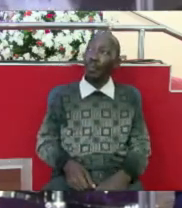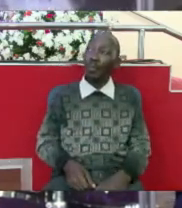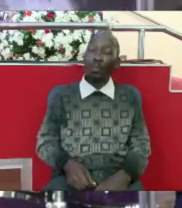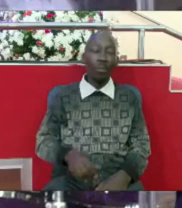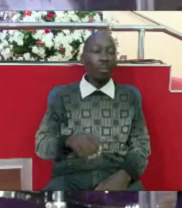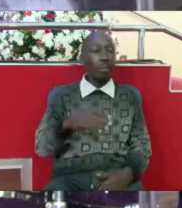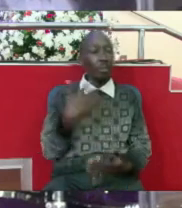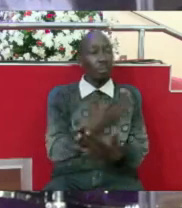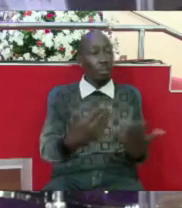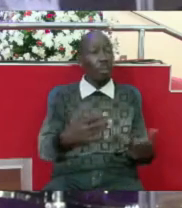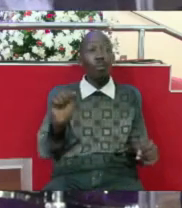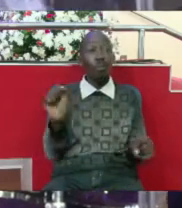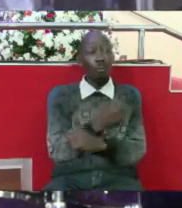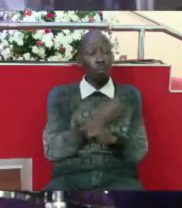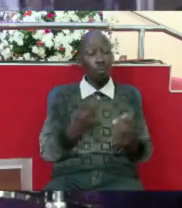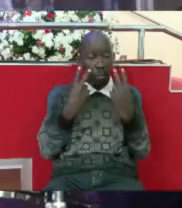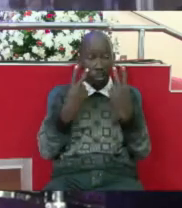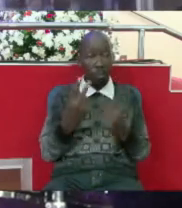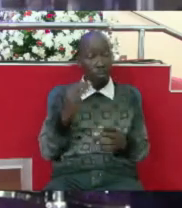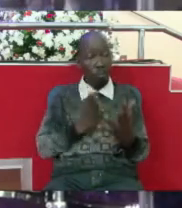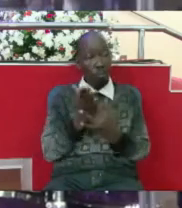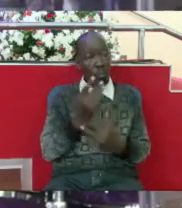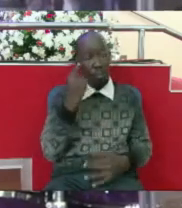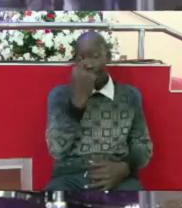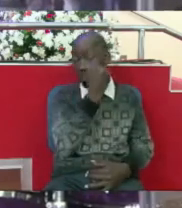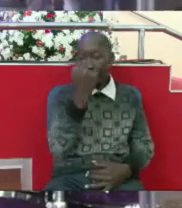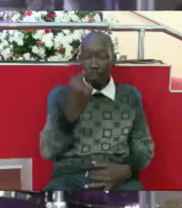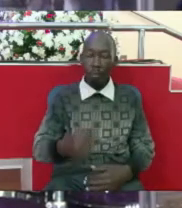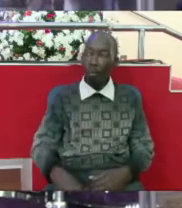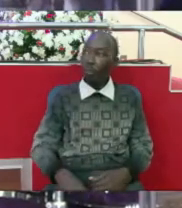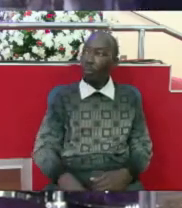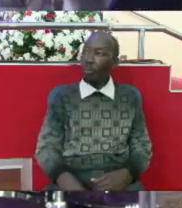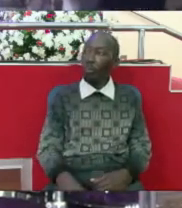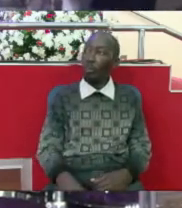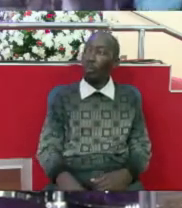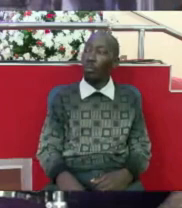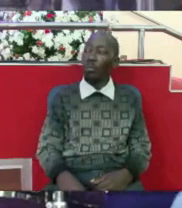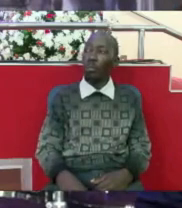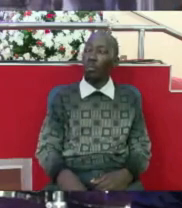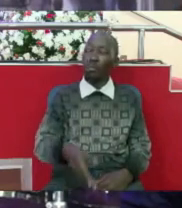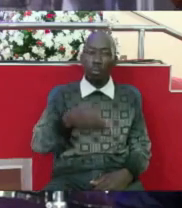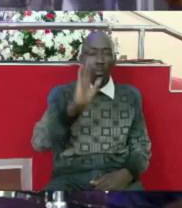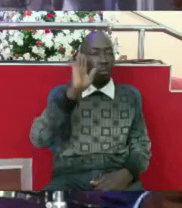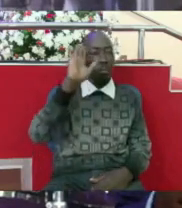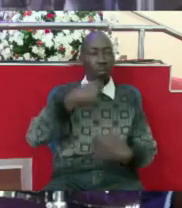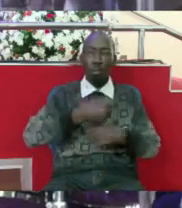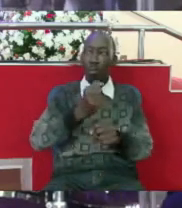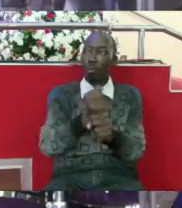supernatural imagination. Yani tumaini ni mafikira ya kiungu.